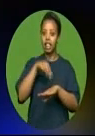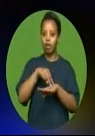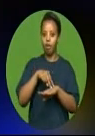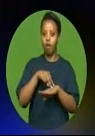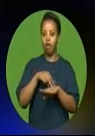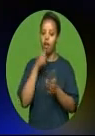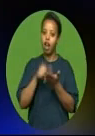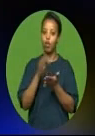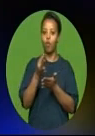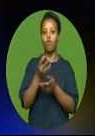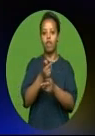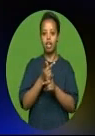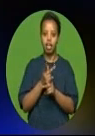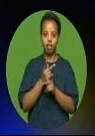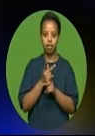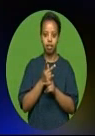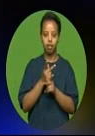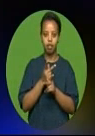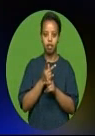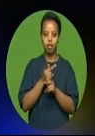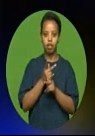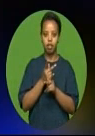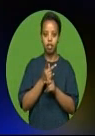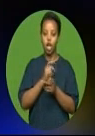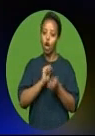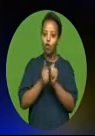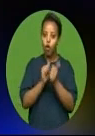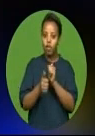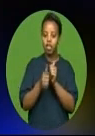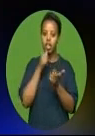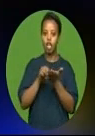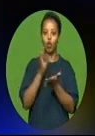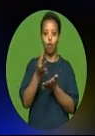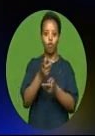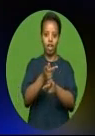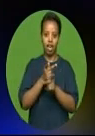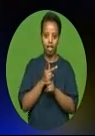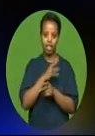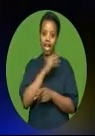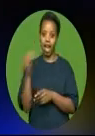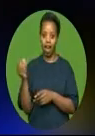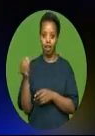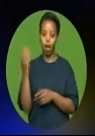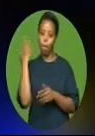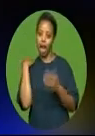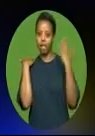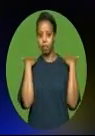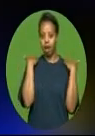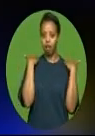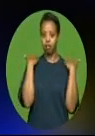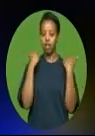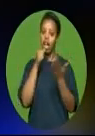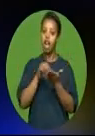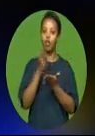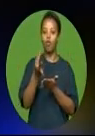standby letter of credit, revolving letter of credit, and back-to-back letter